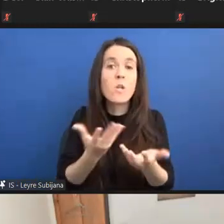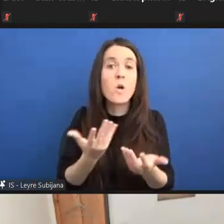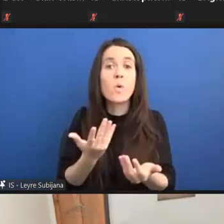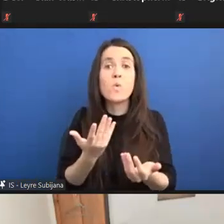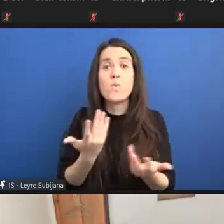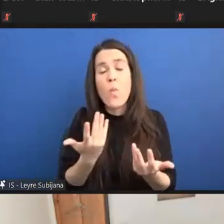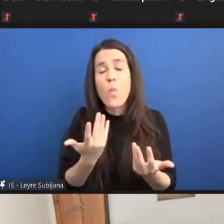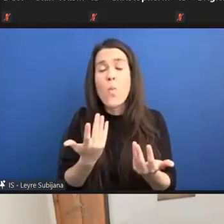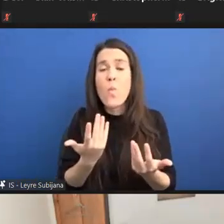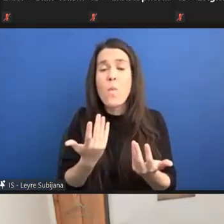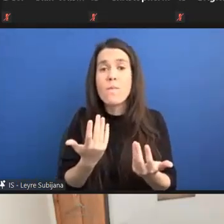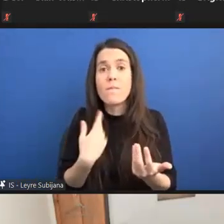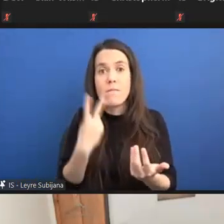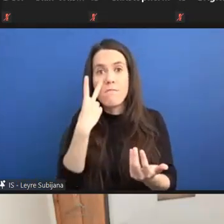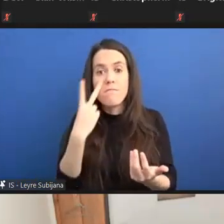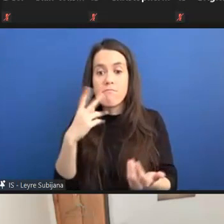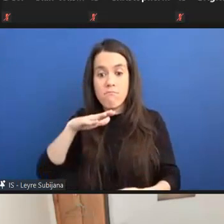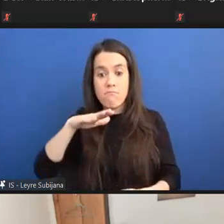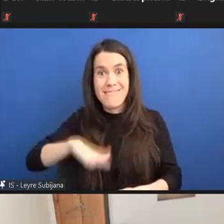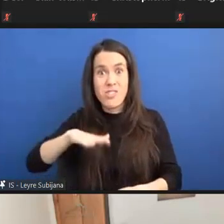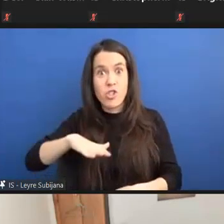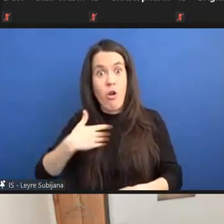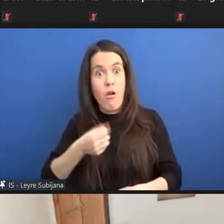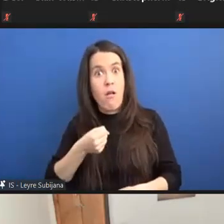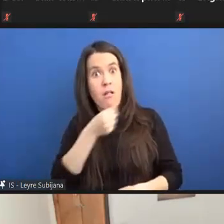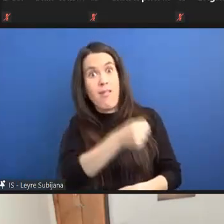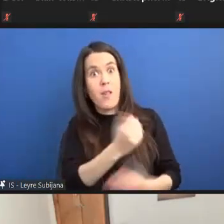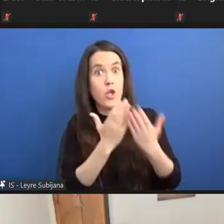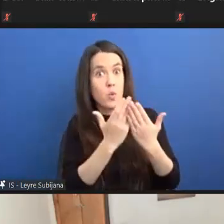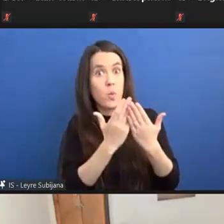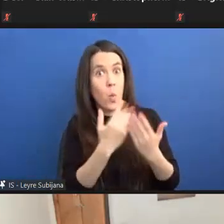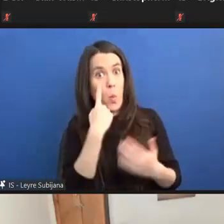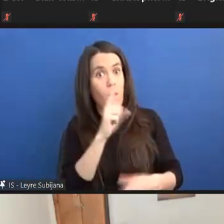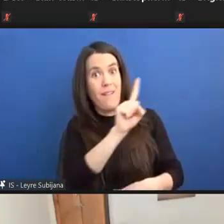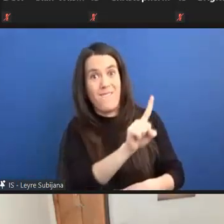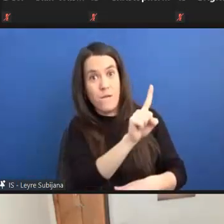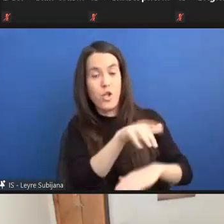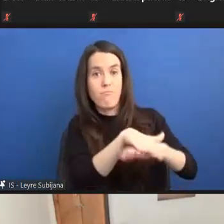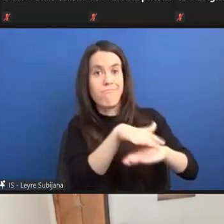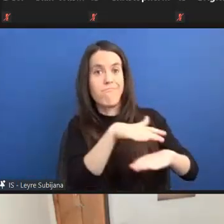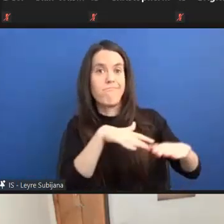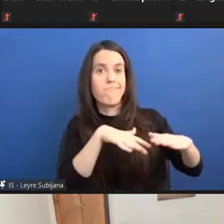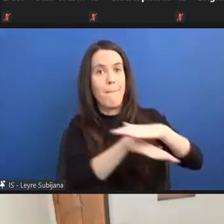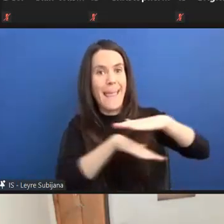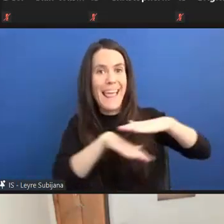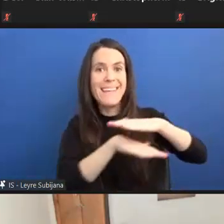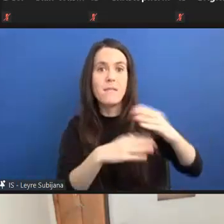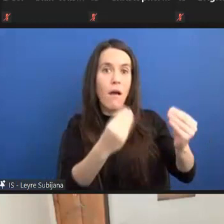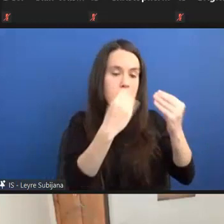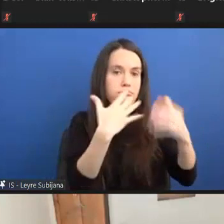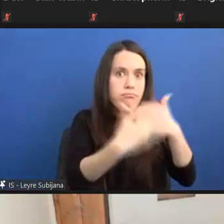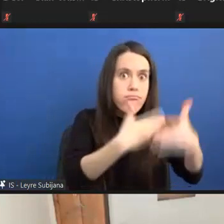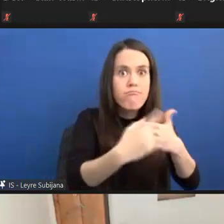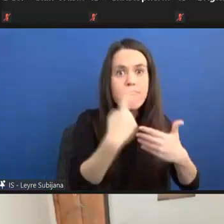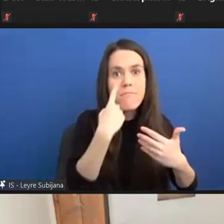education, when a child reaches secondary school, it is basically the parent. If you want your child maybe to be inclusive in